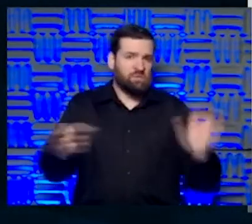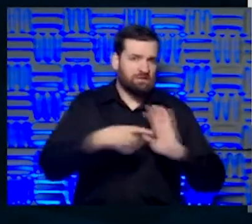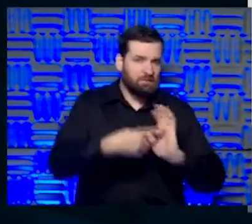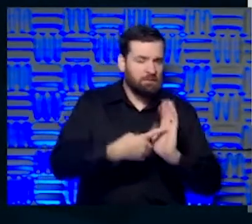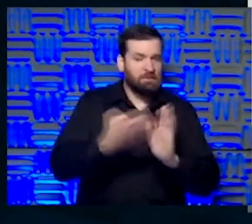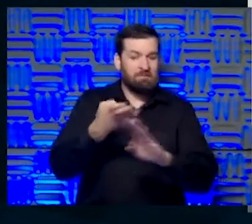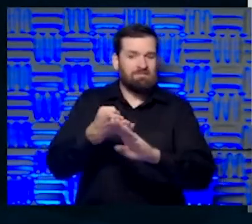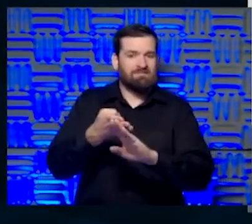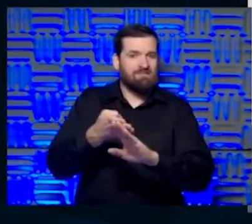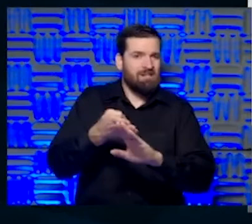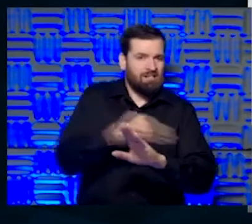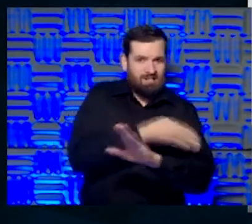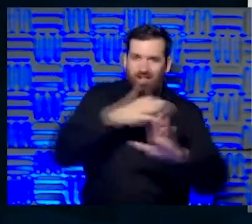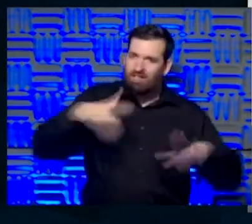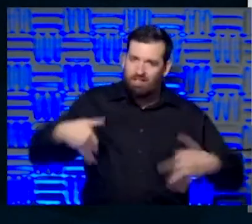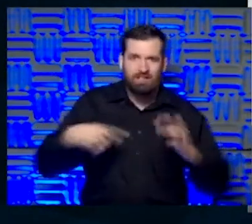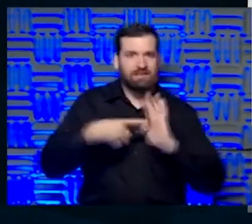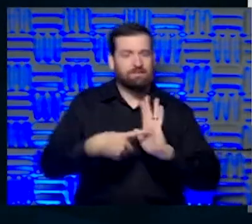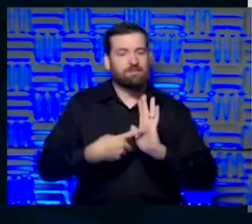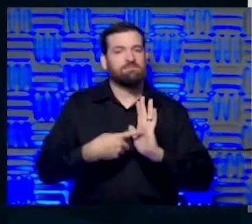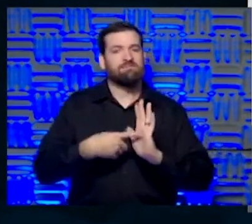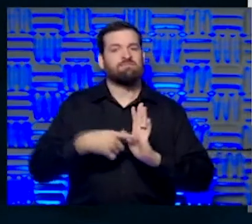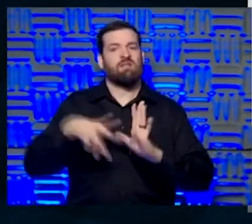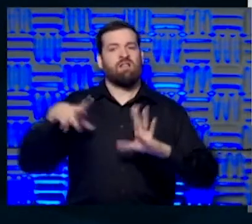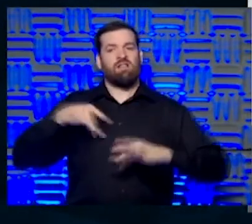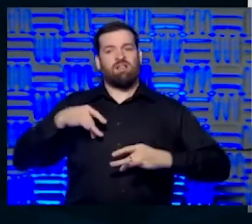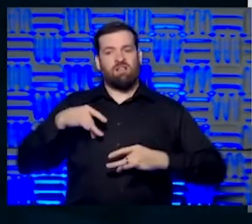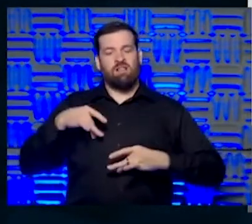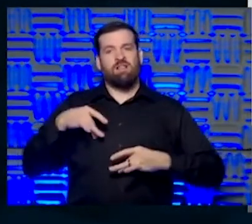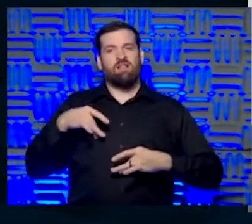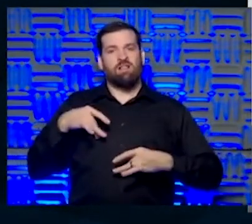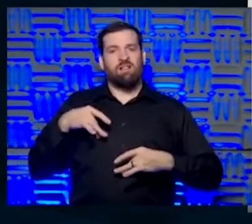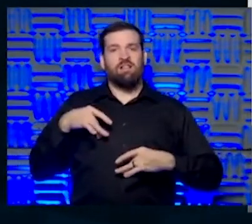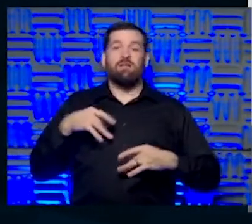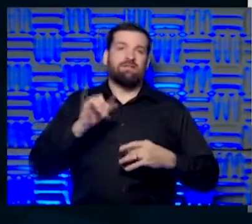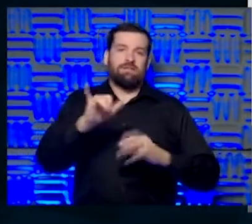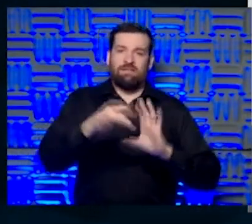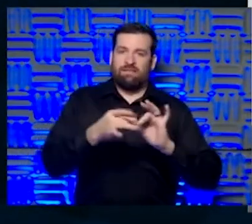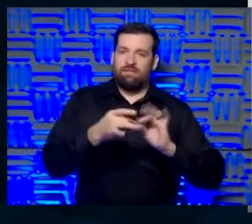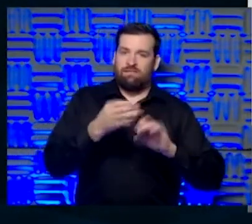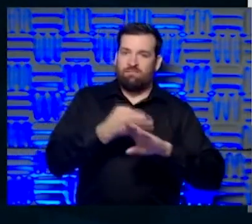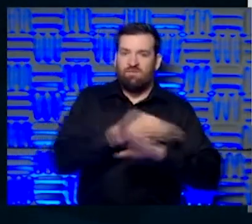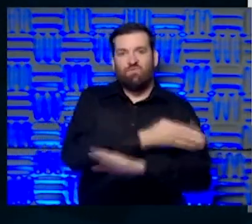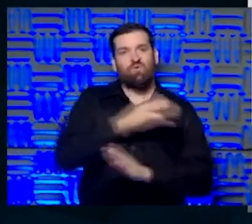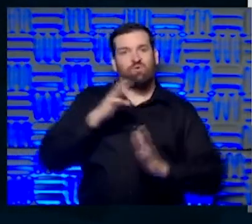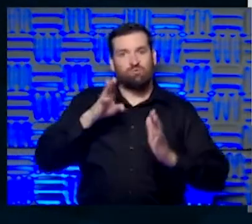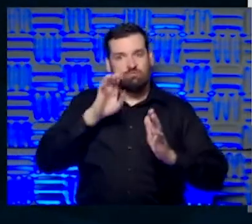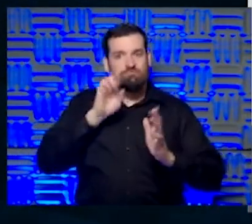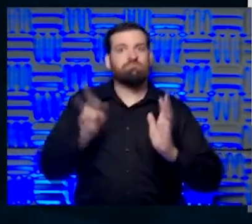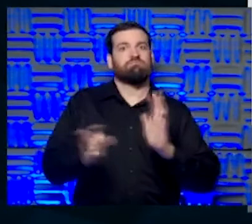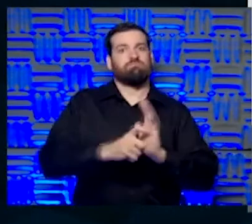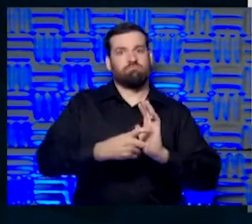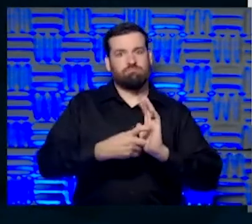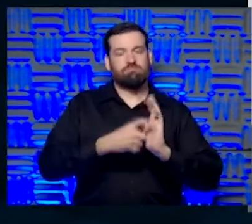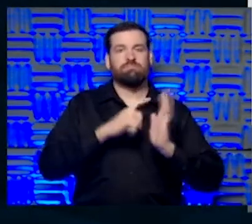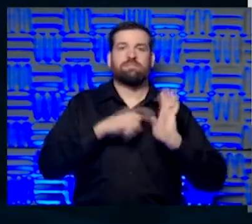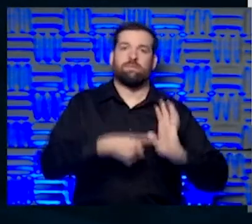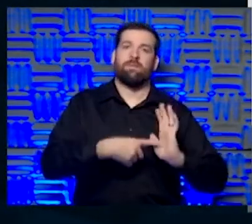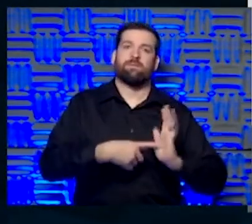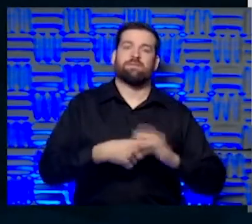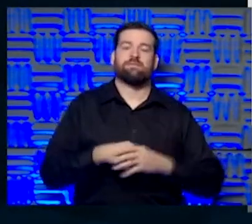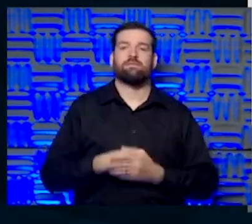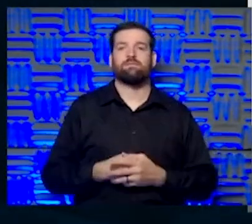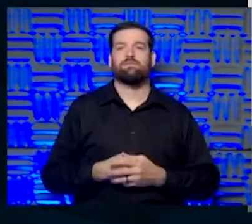pre-symptomatic colonization and thus shedding, like I said, right before you develop symptoms. And